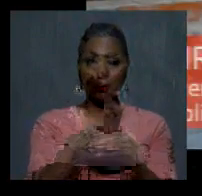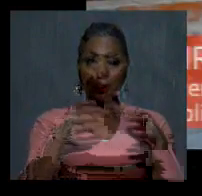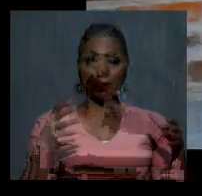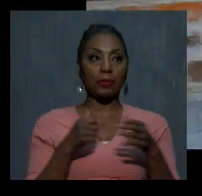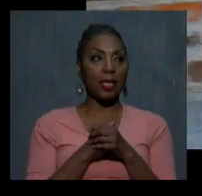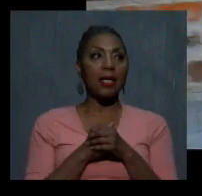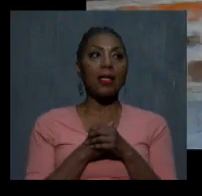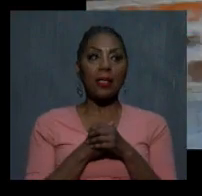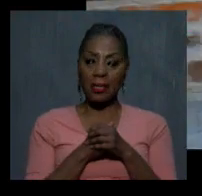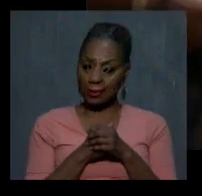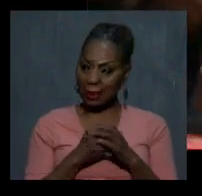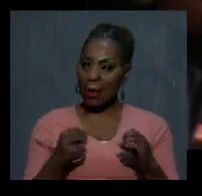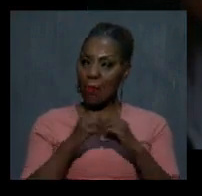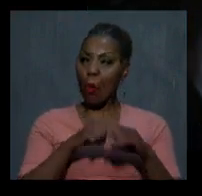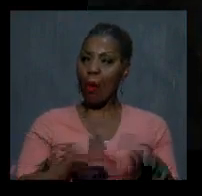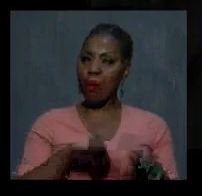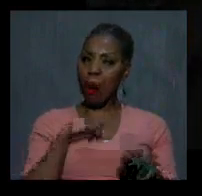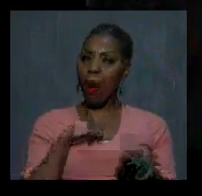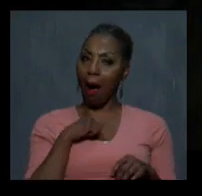a greater pride